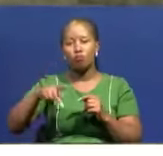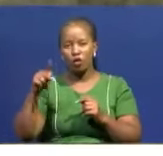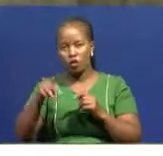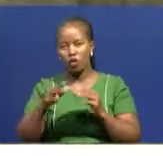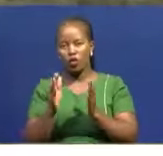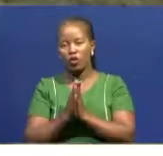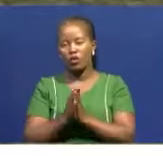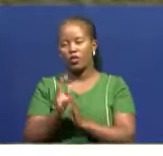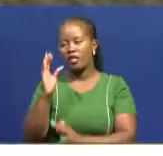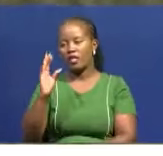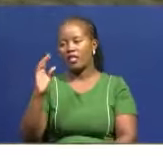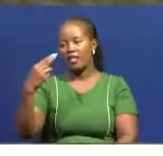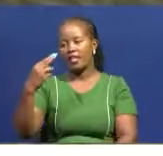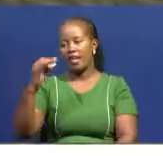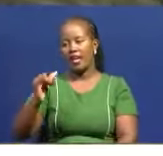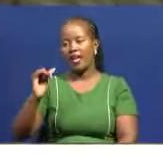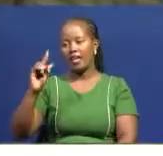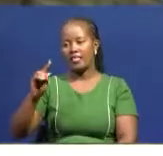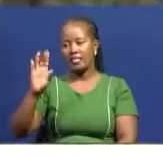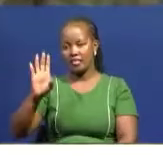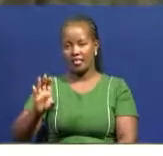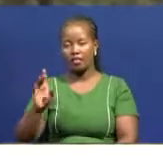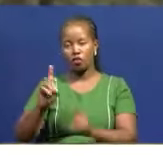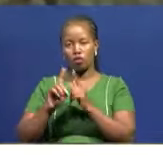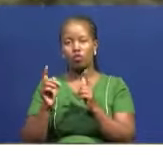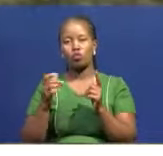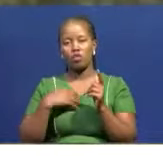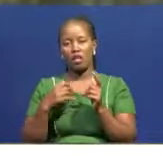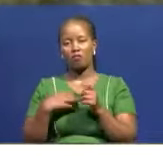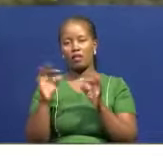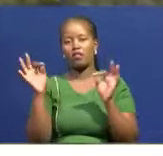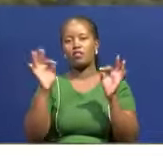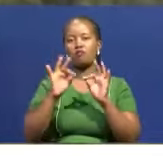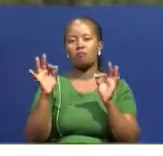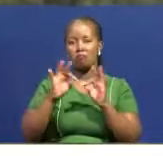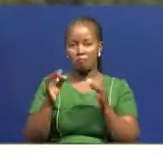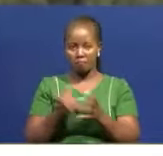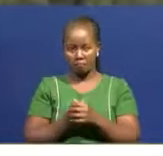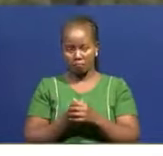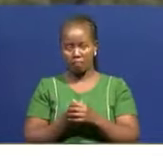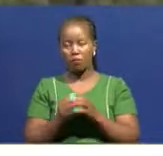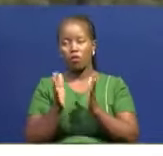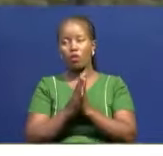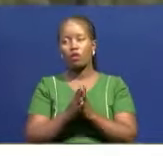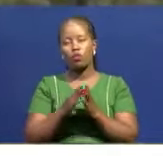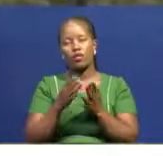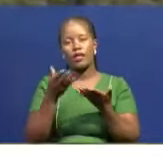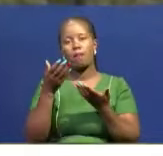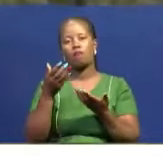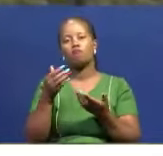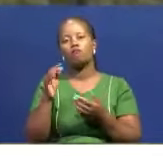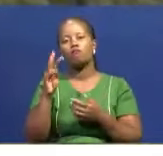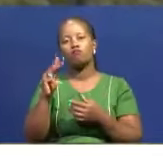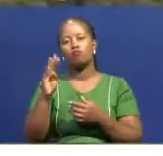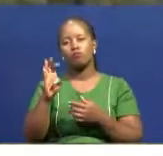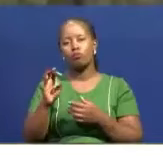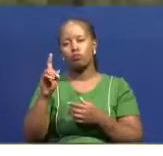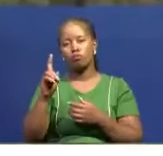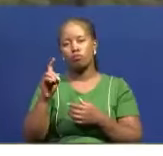building up towards the Olympics. And they're in an interesting pool, Belgium, Poland and Mexico in Krakow. Our Lionesses,